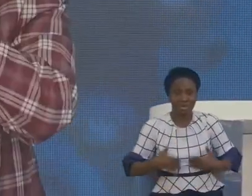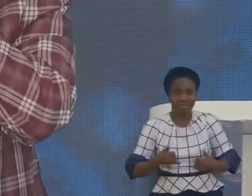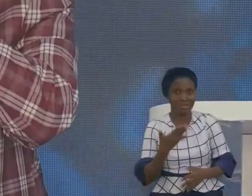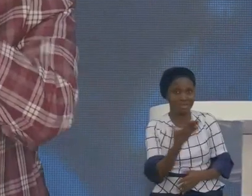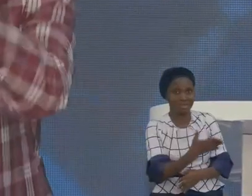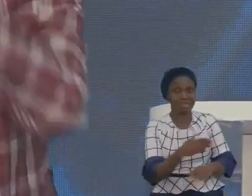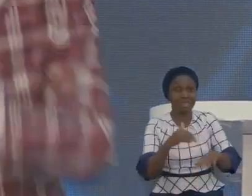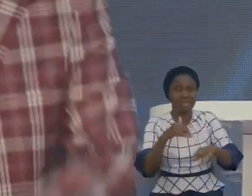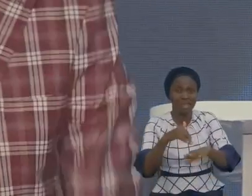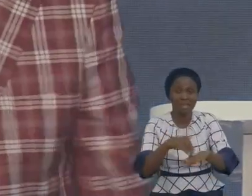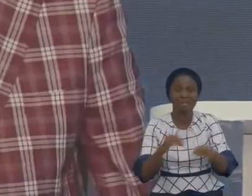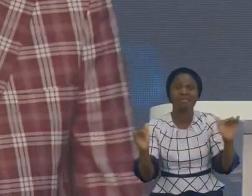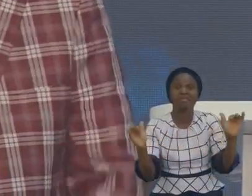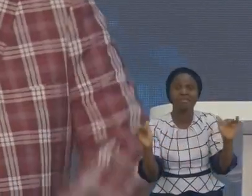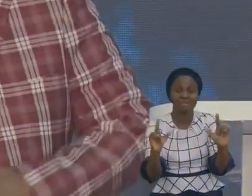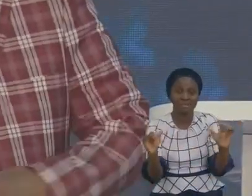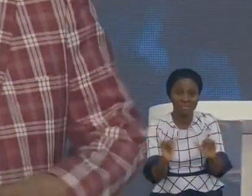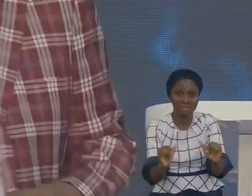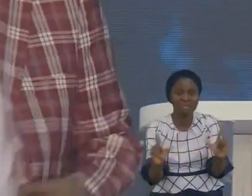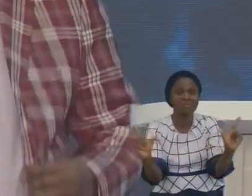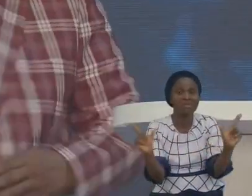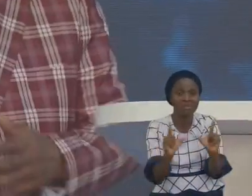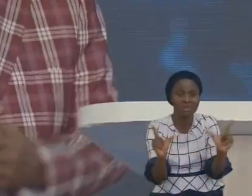yet no progress.